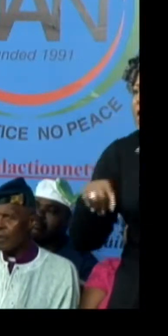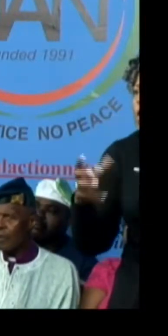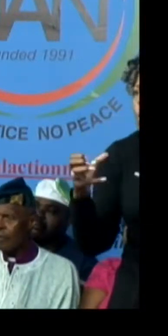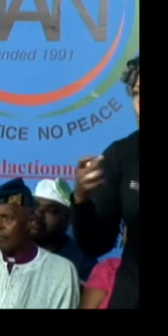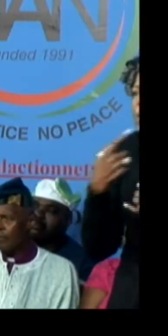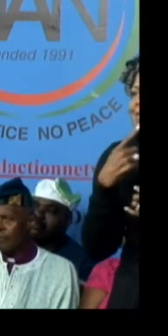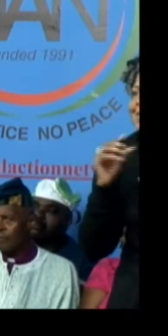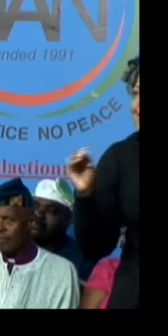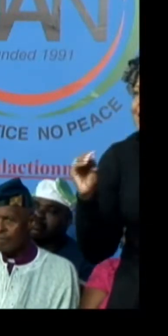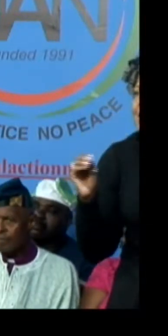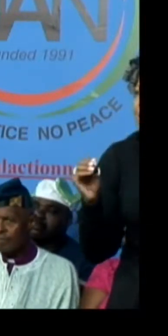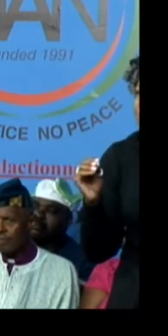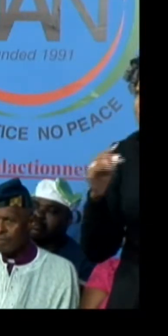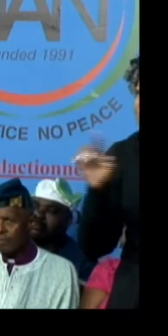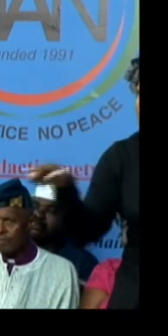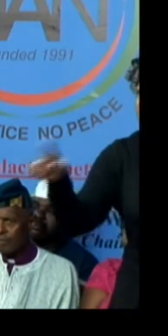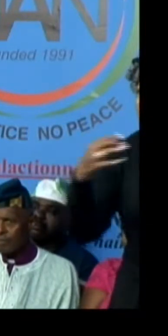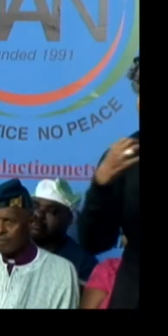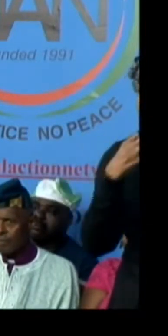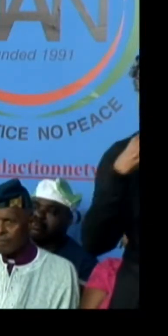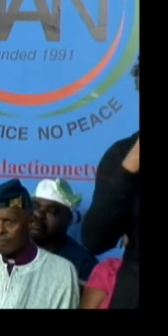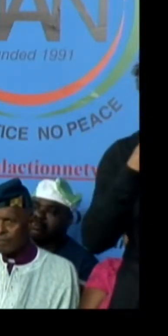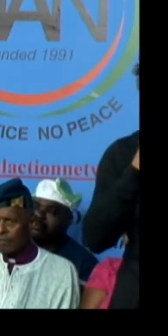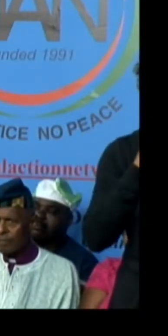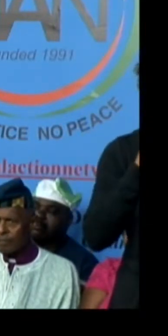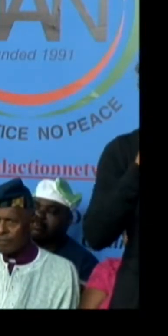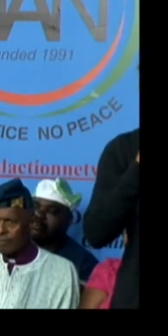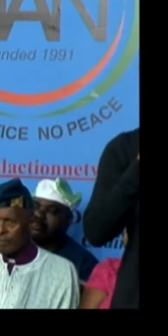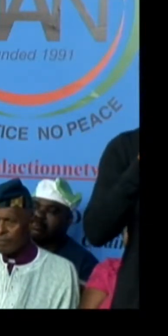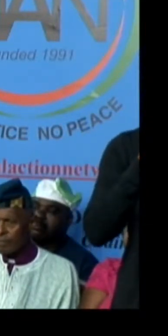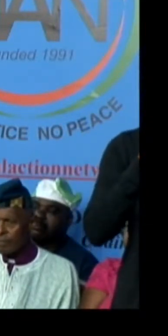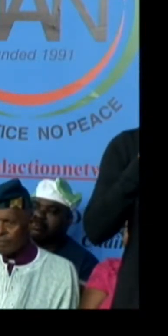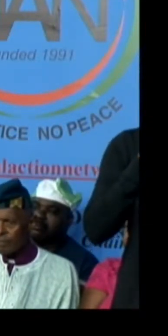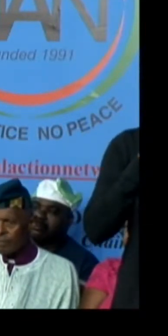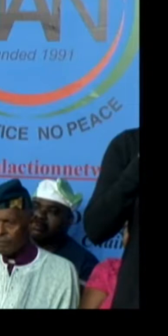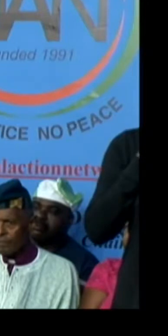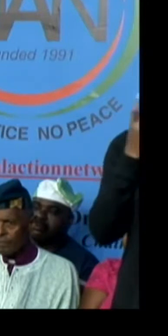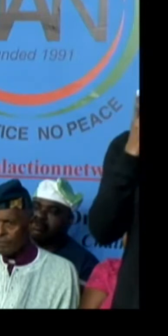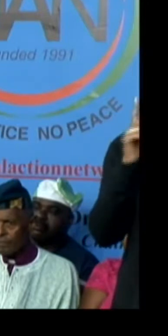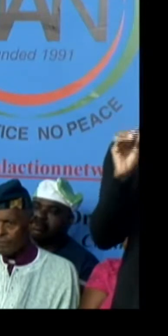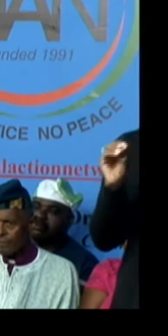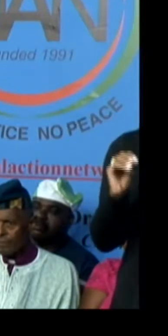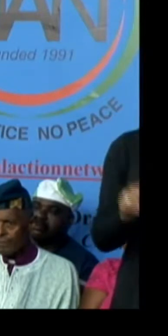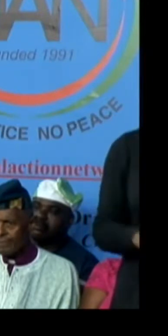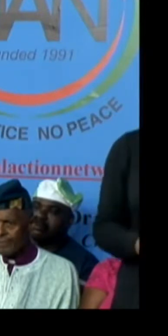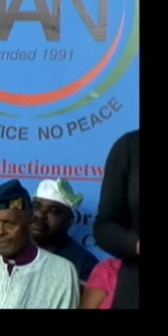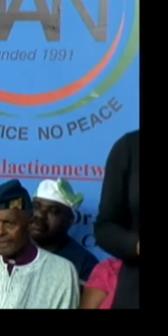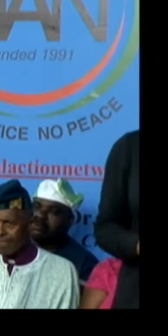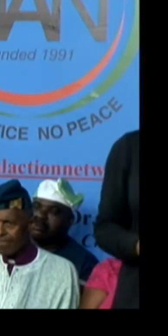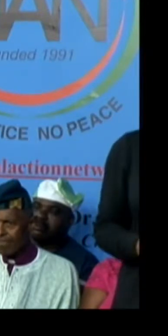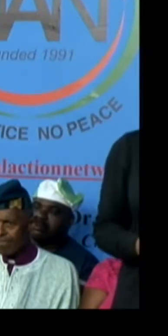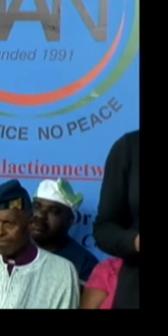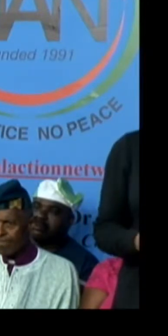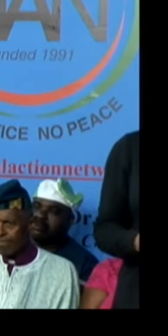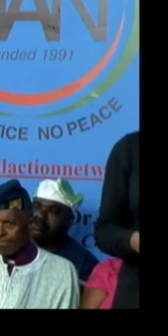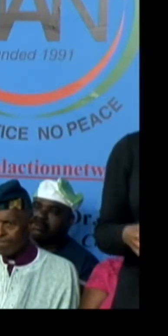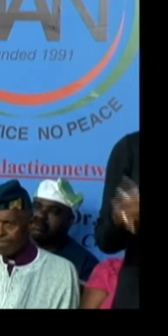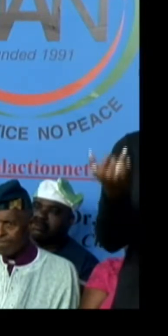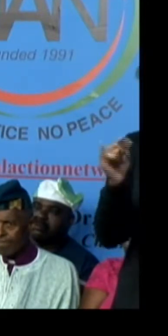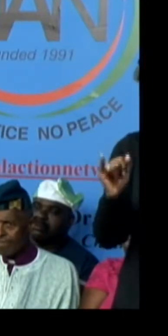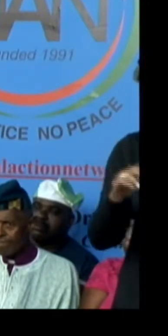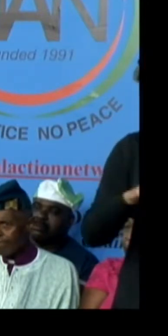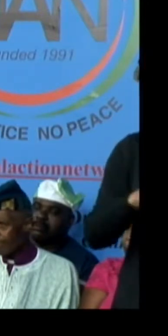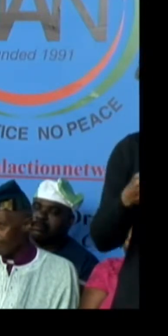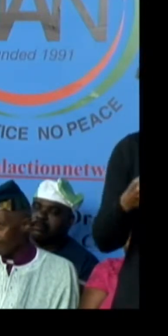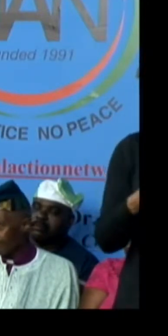then those bullets take advantage of that. Because all a bully wants is to know